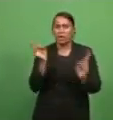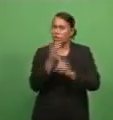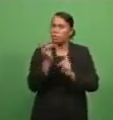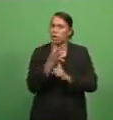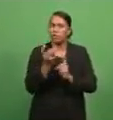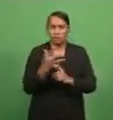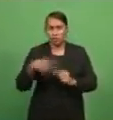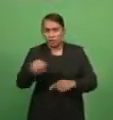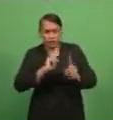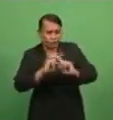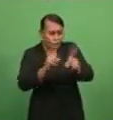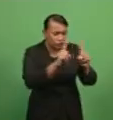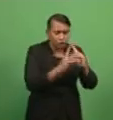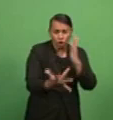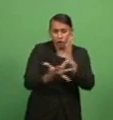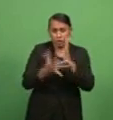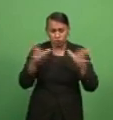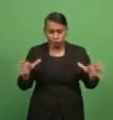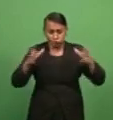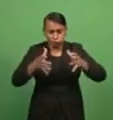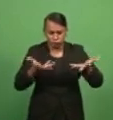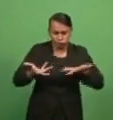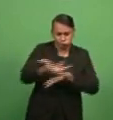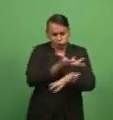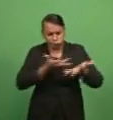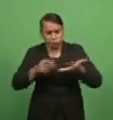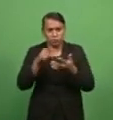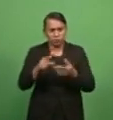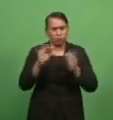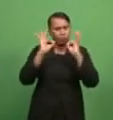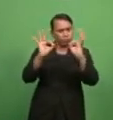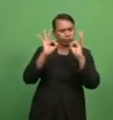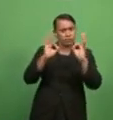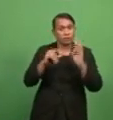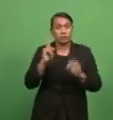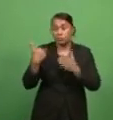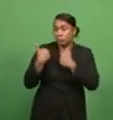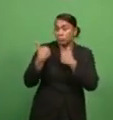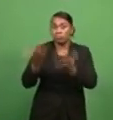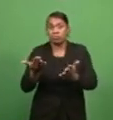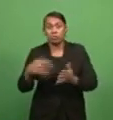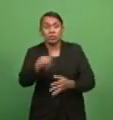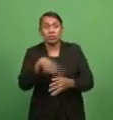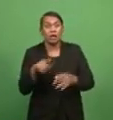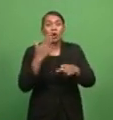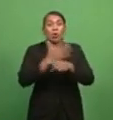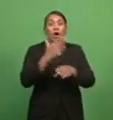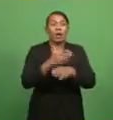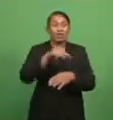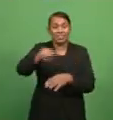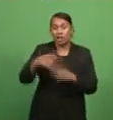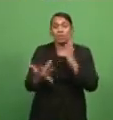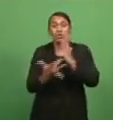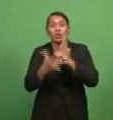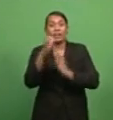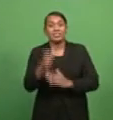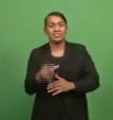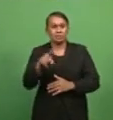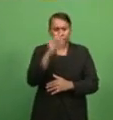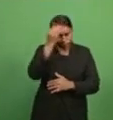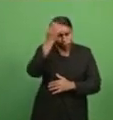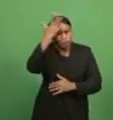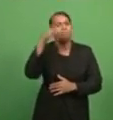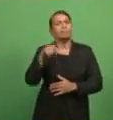obligation. The policy makers makes the policy, but it is the industry personnel, the technician, whether they are able to stop